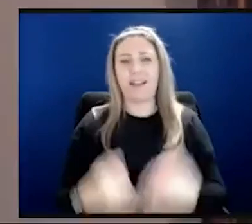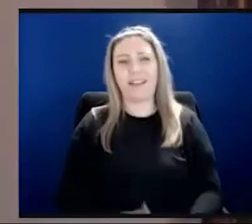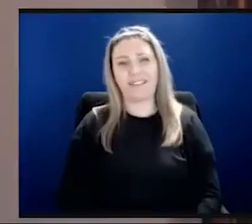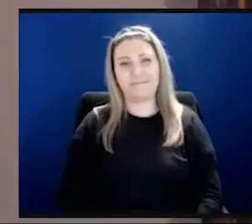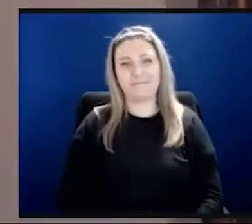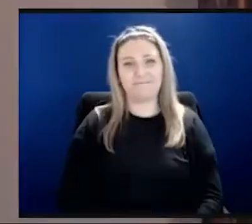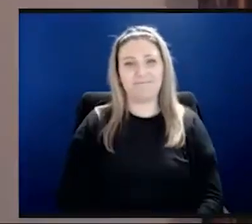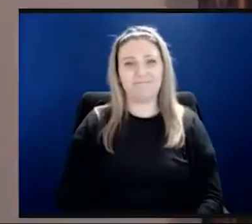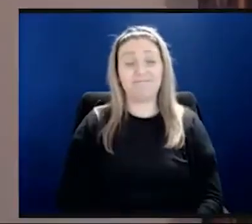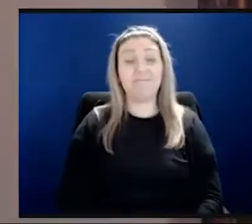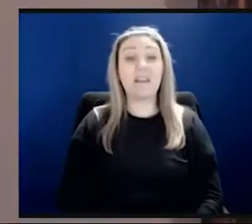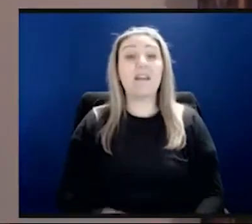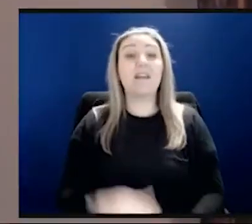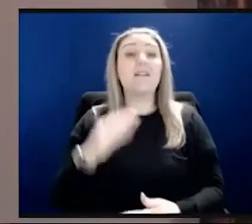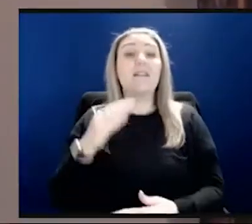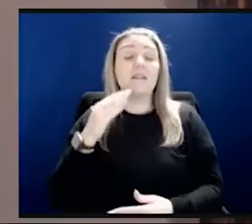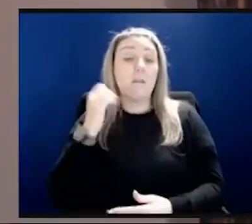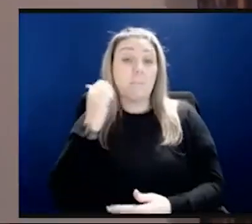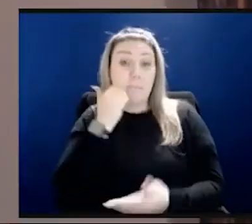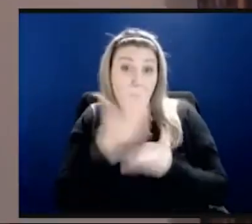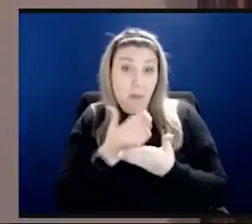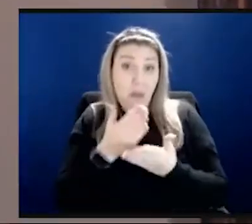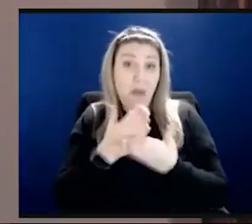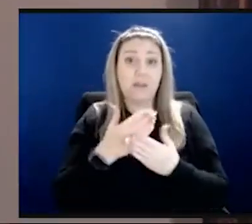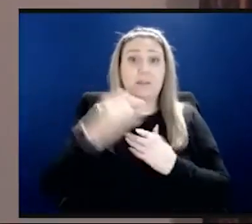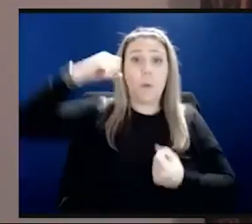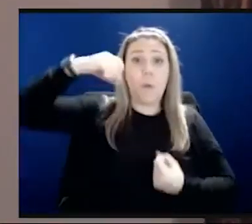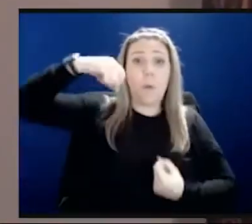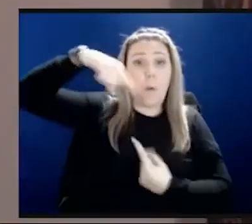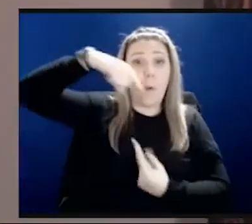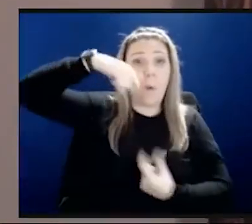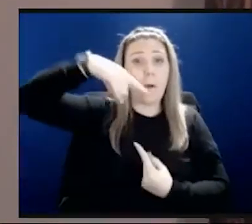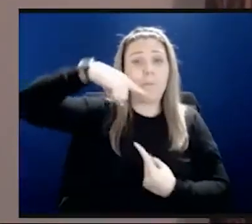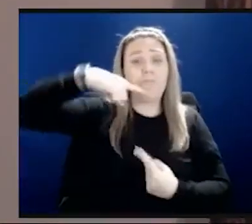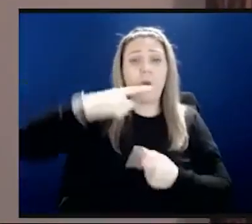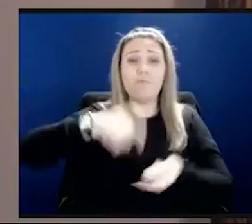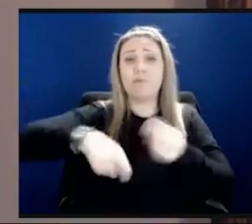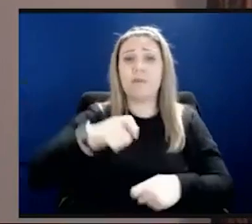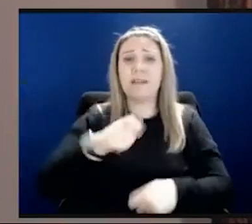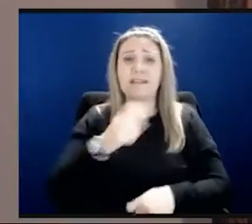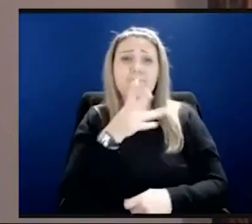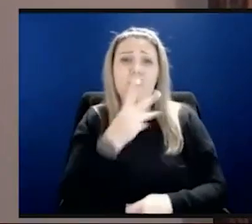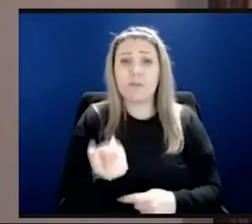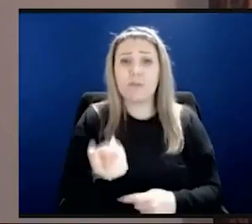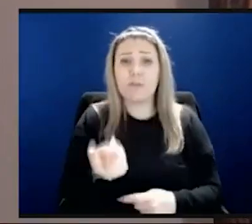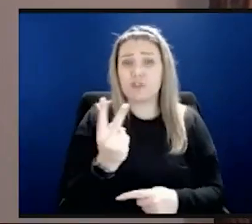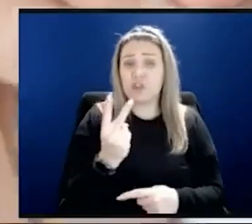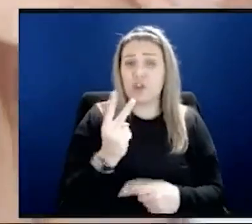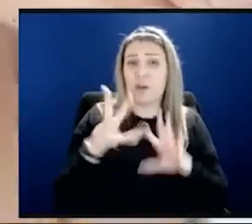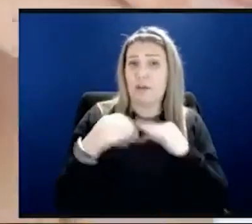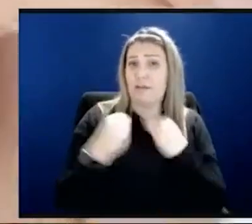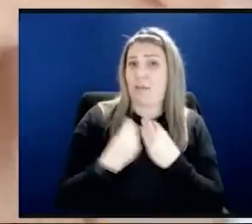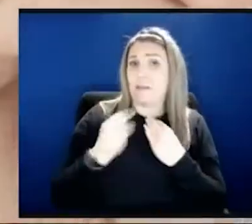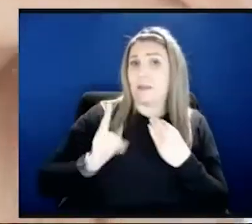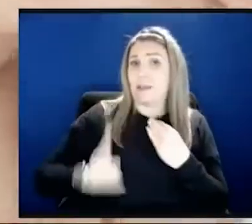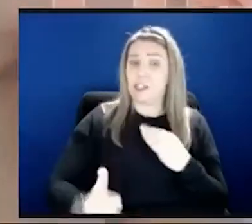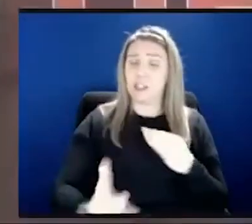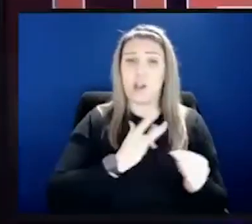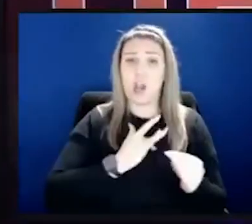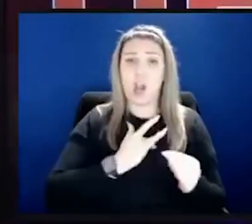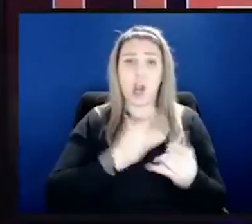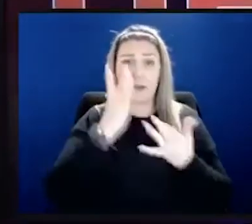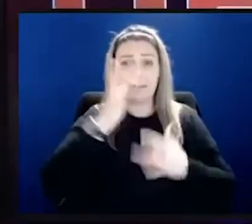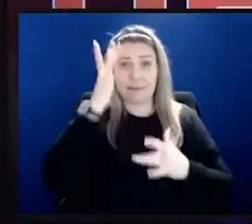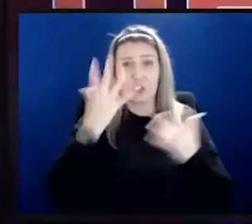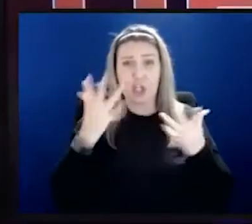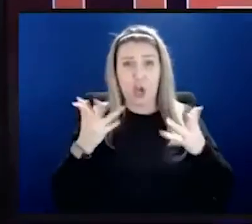Hormone replacement therapy and the heart. How a mother of 2 with a family history of heart disease is already planning ahead.